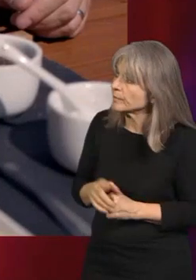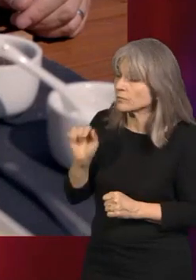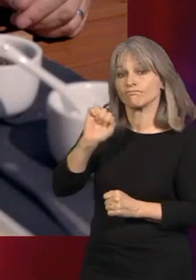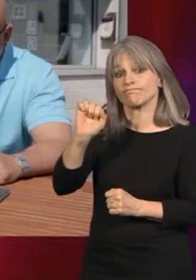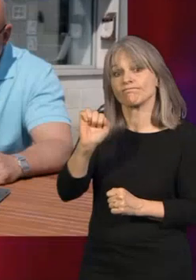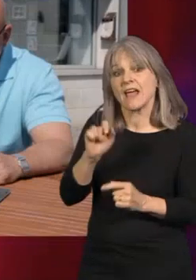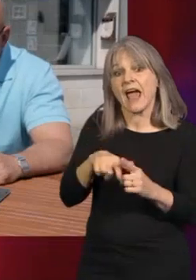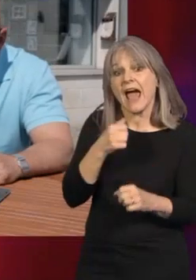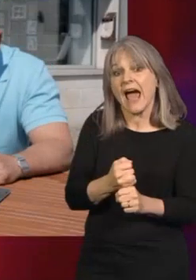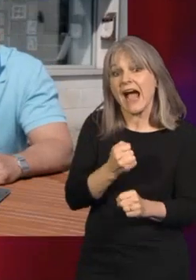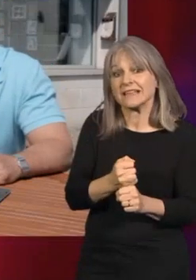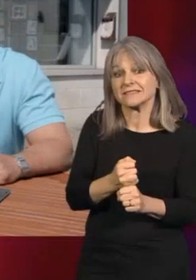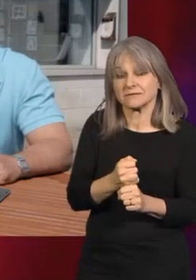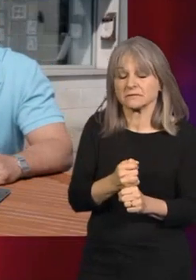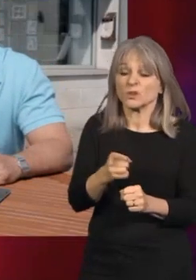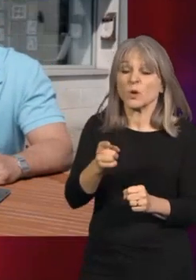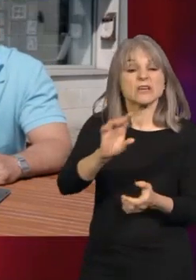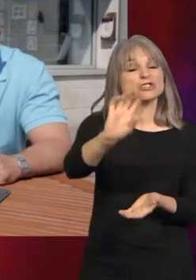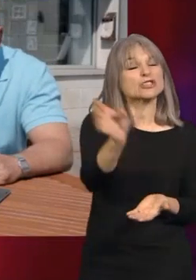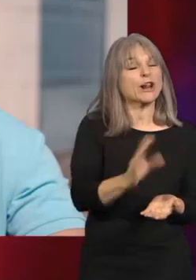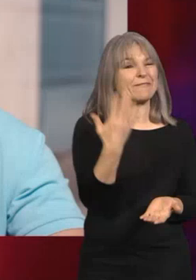as a salt.